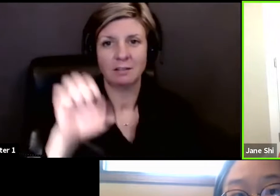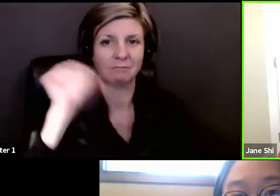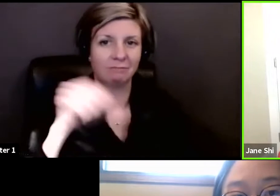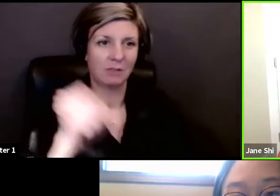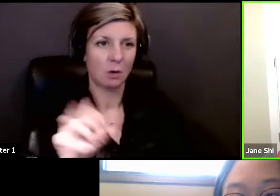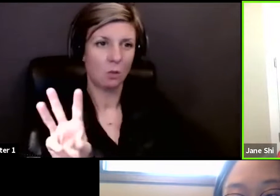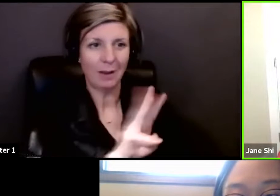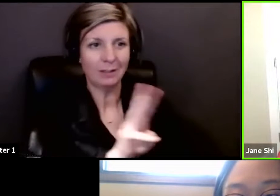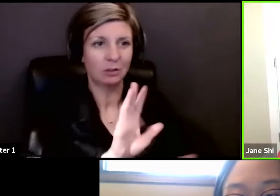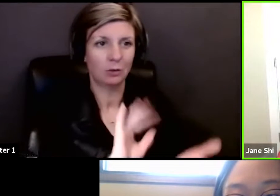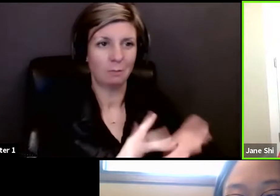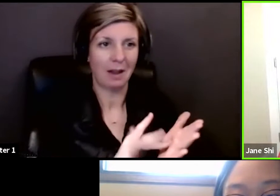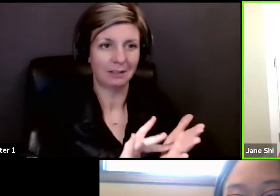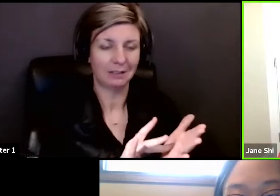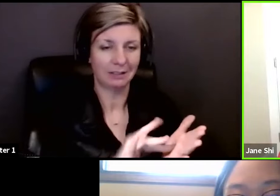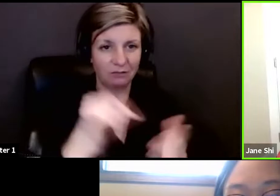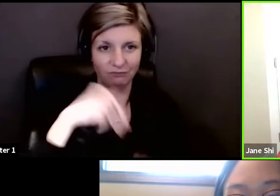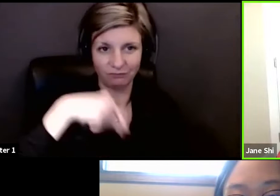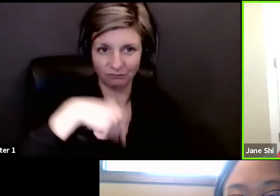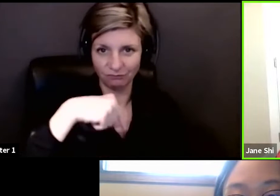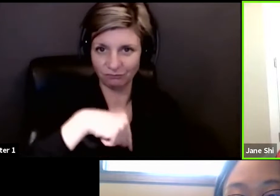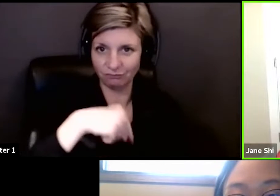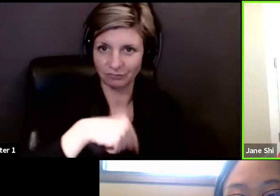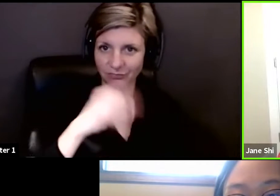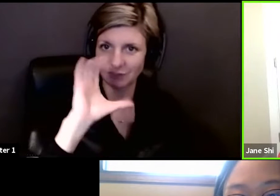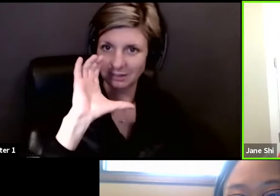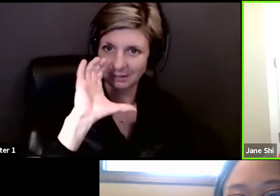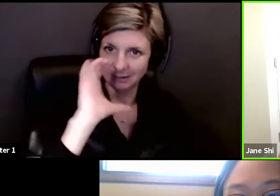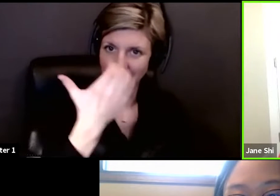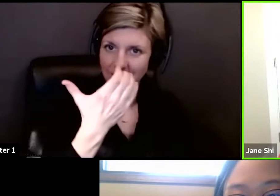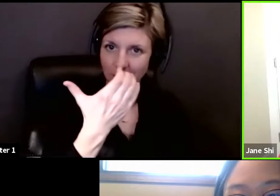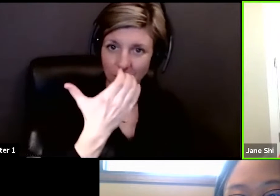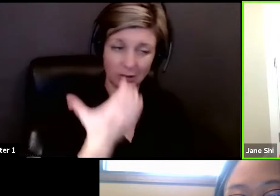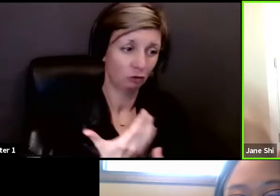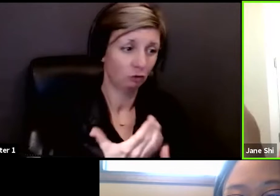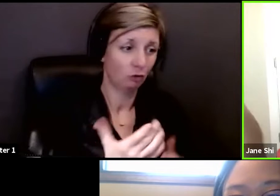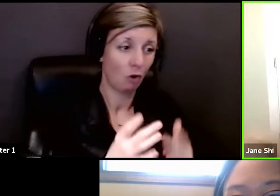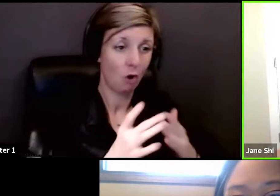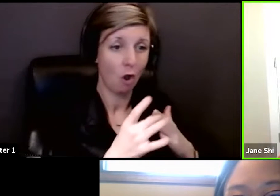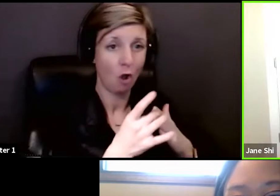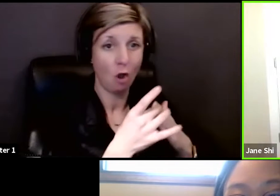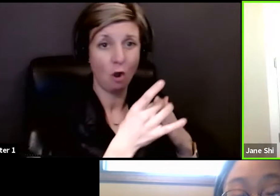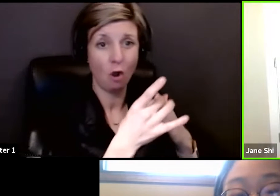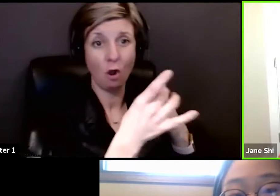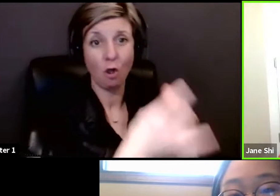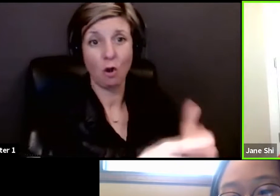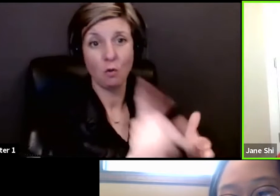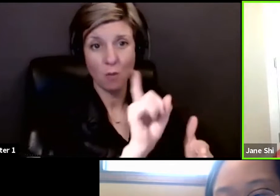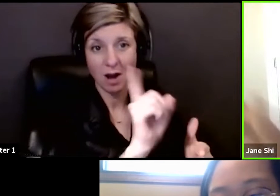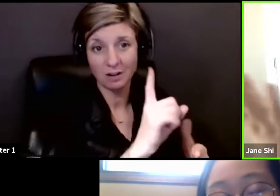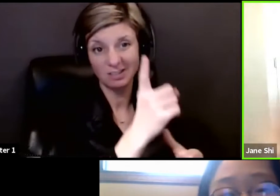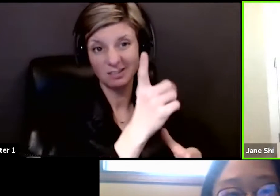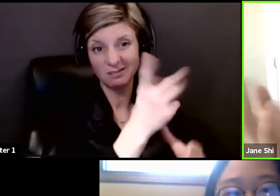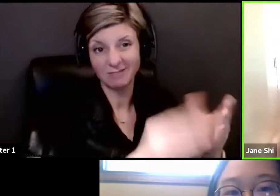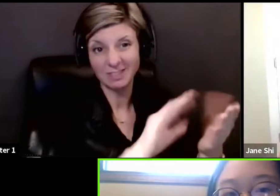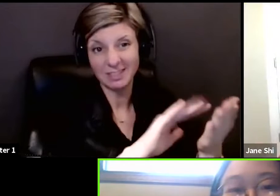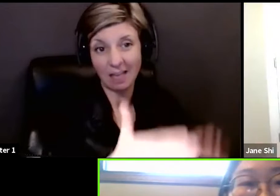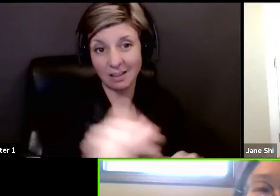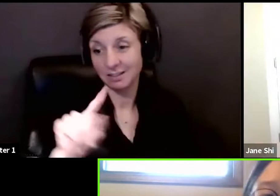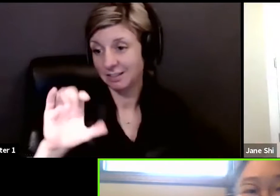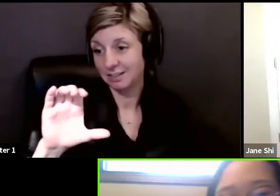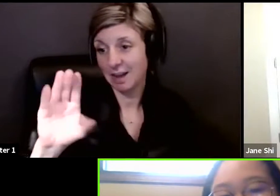Canada, has a one-way ticket to death. So, and TCM doesn't. So,